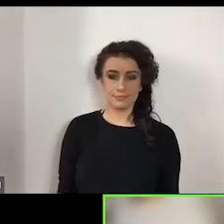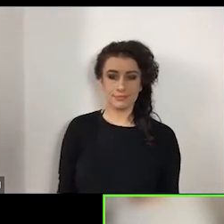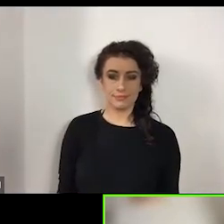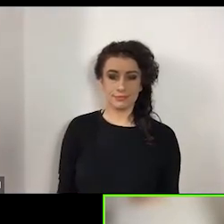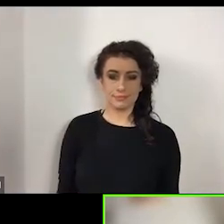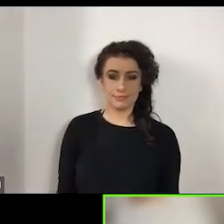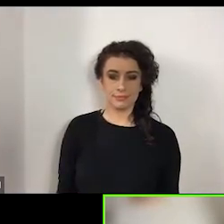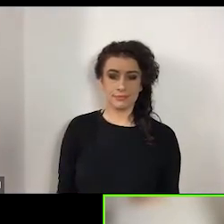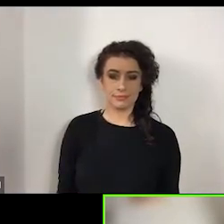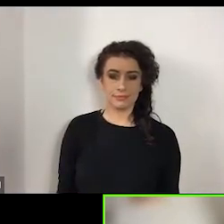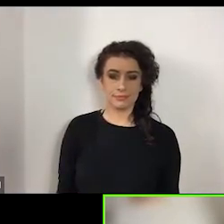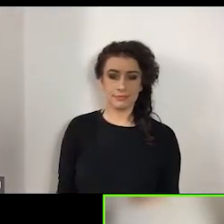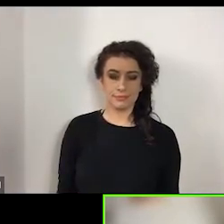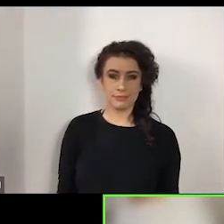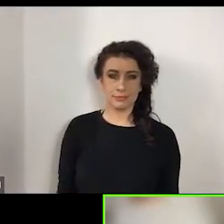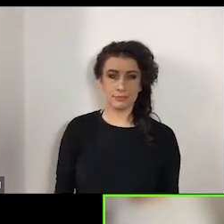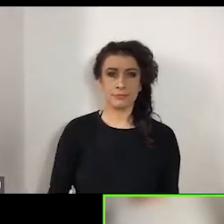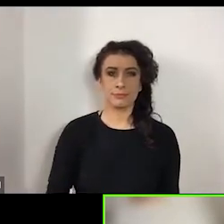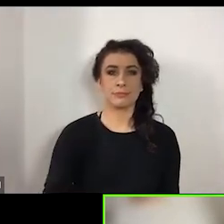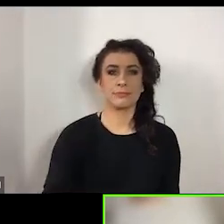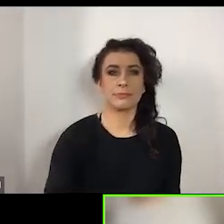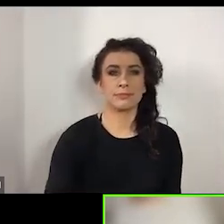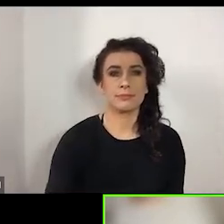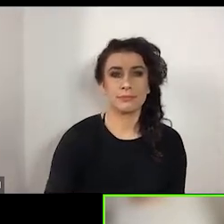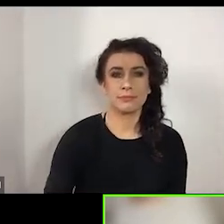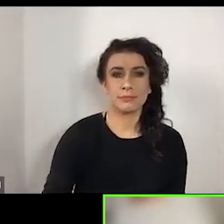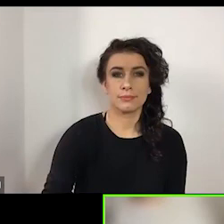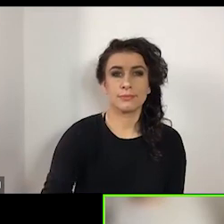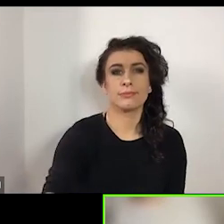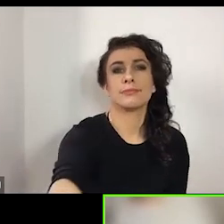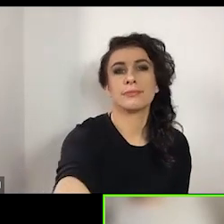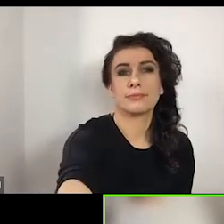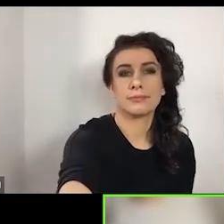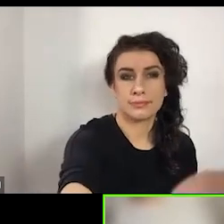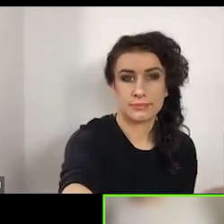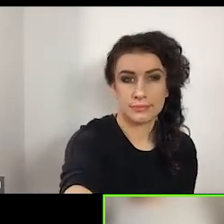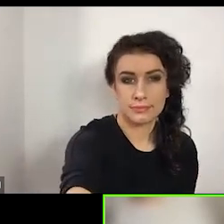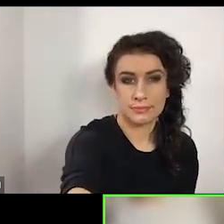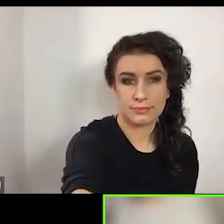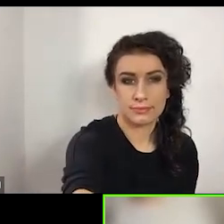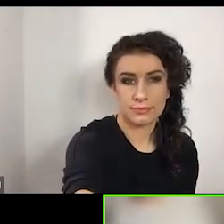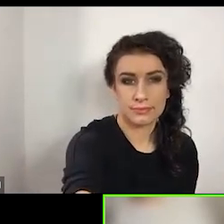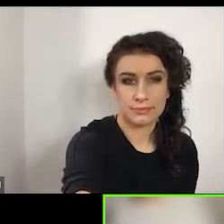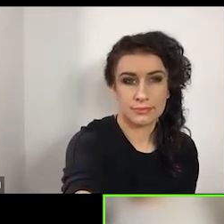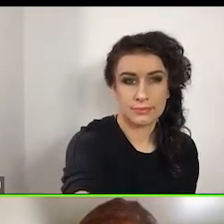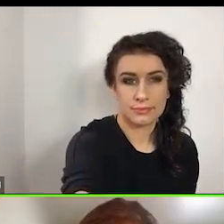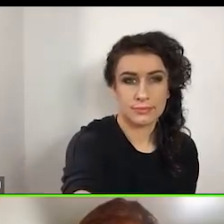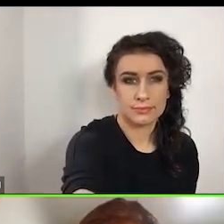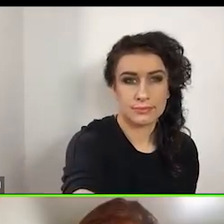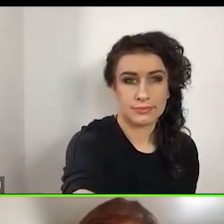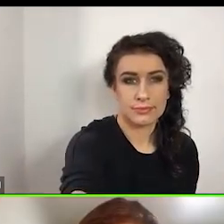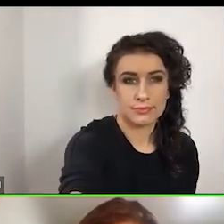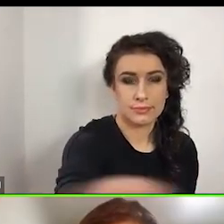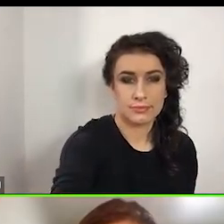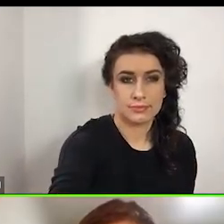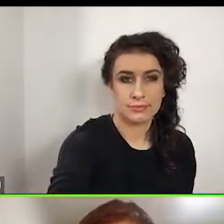call it in Poland, but I would say these 4 types of violence would just condense all of types of violence.